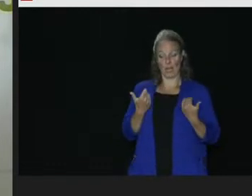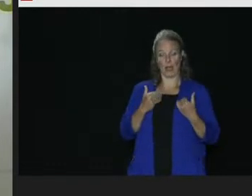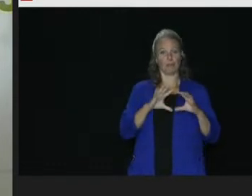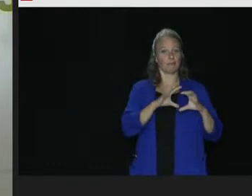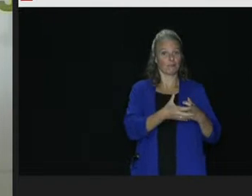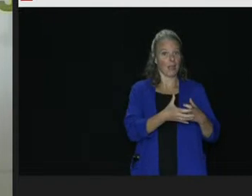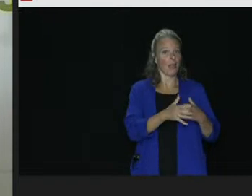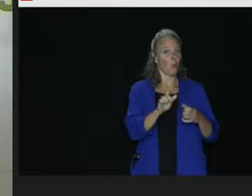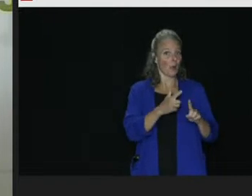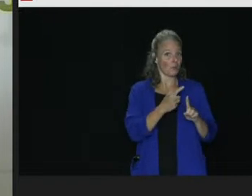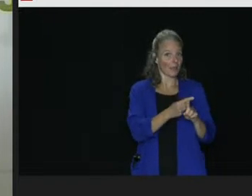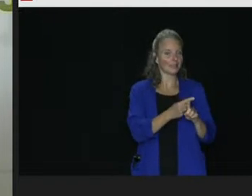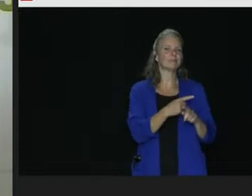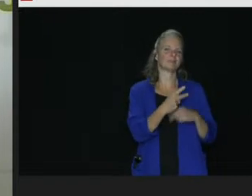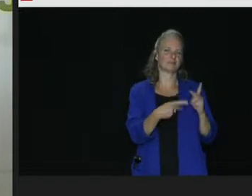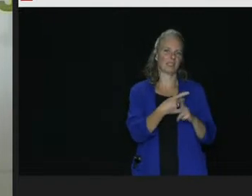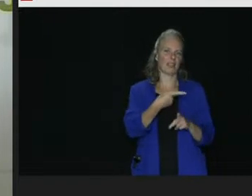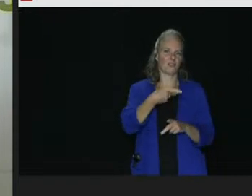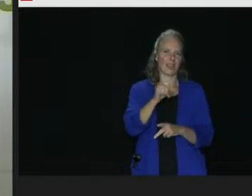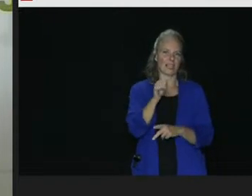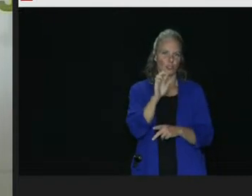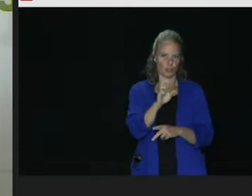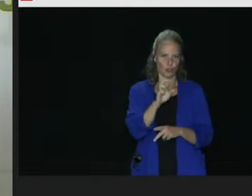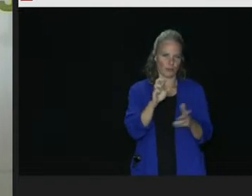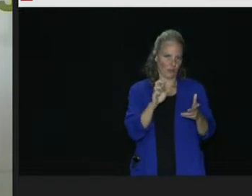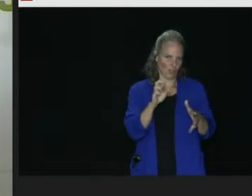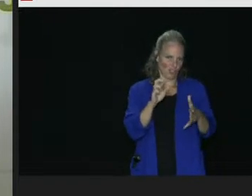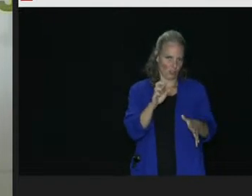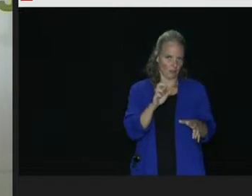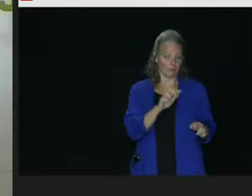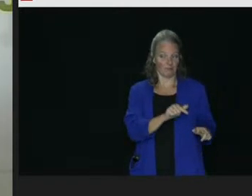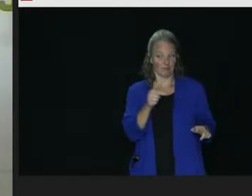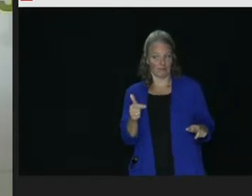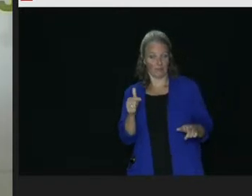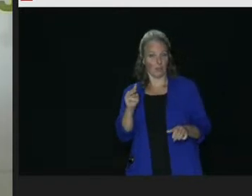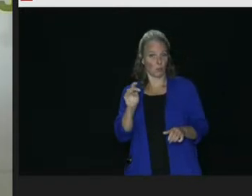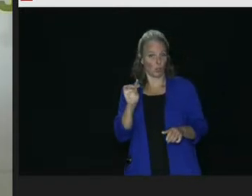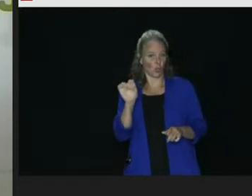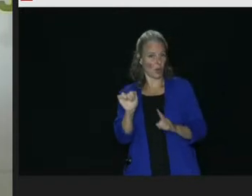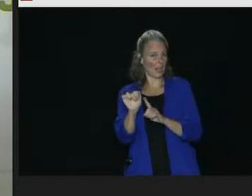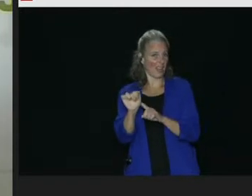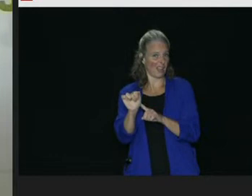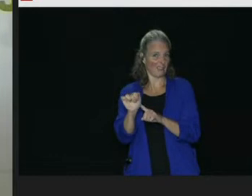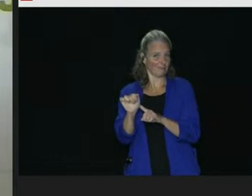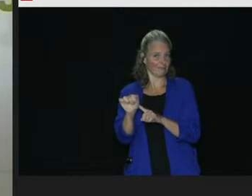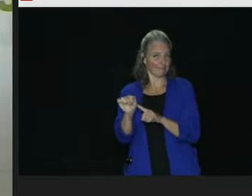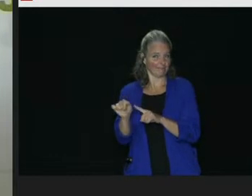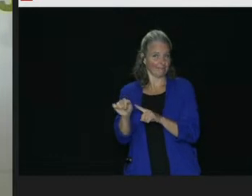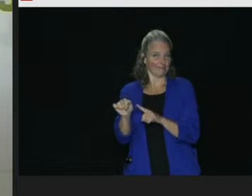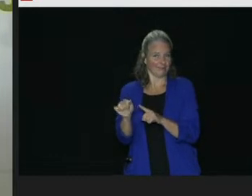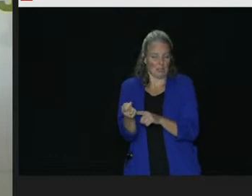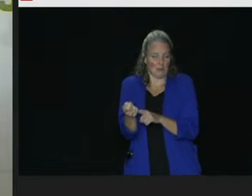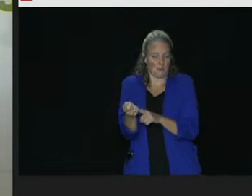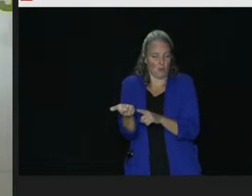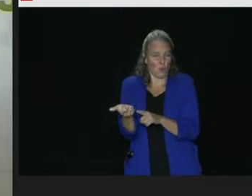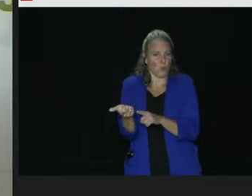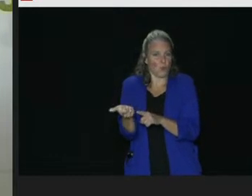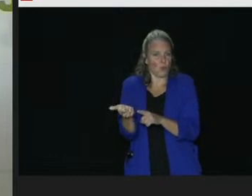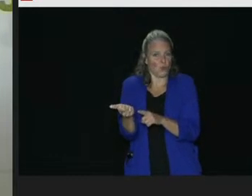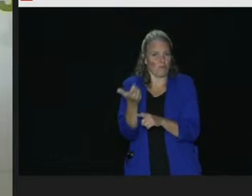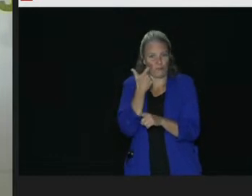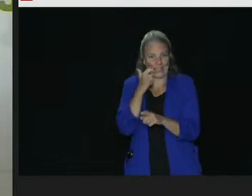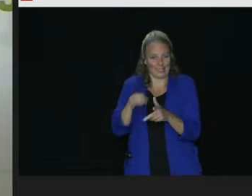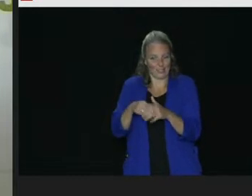that particular vaccine. So we haven't really been observing a lot of adverse